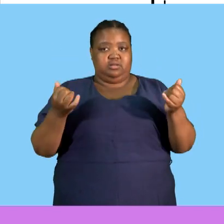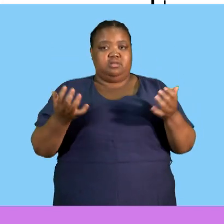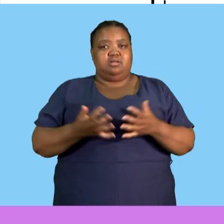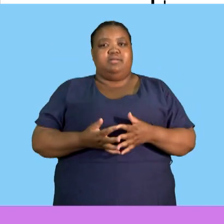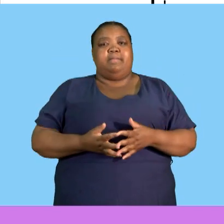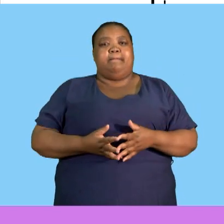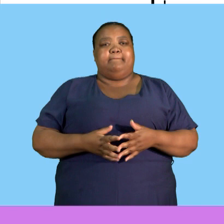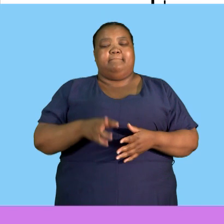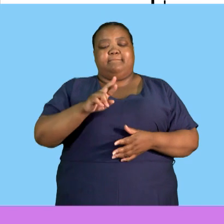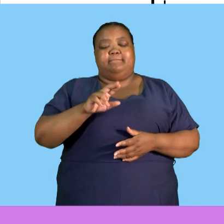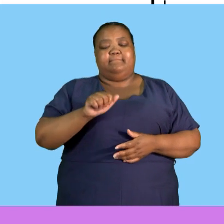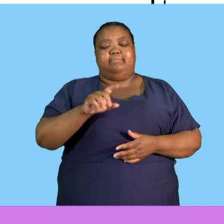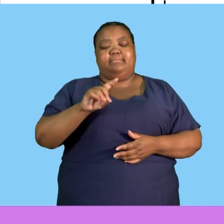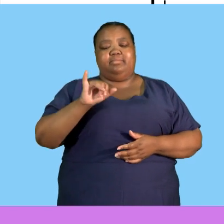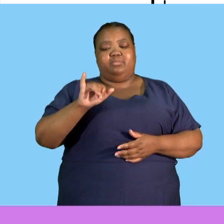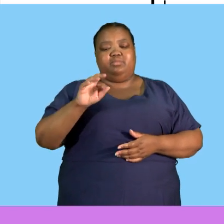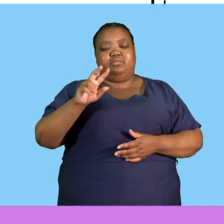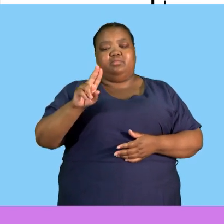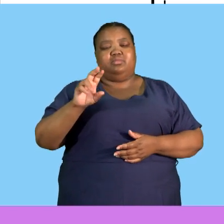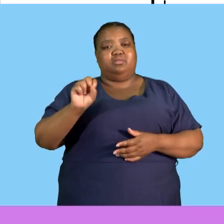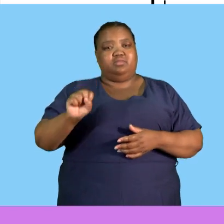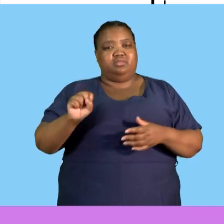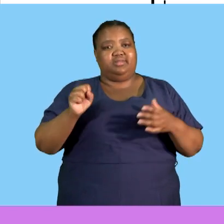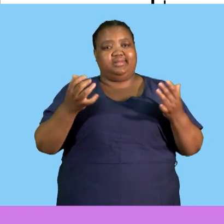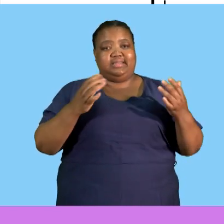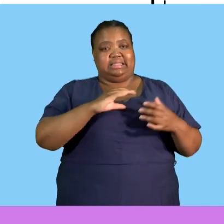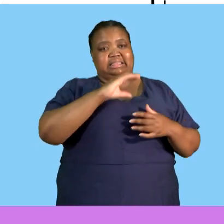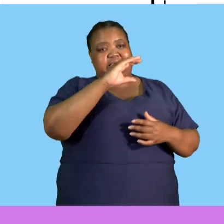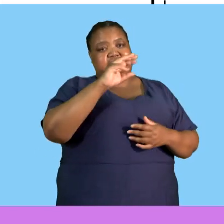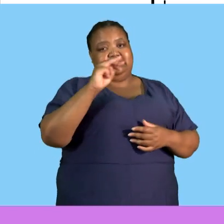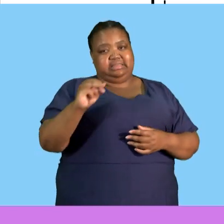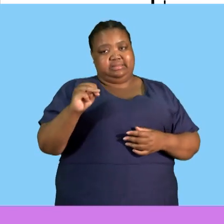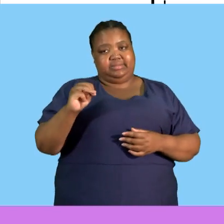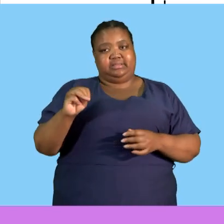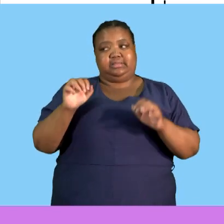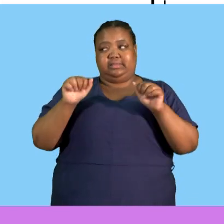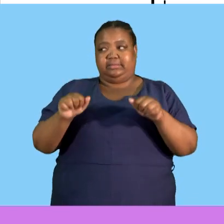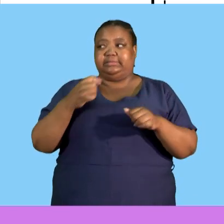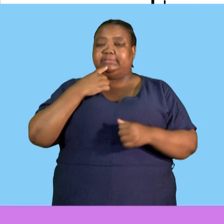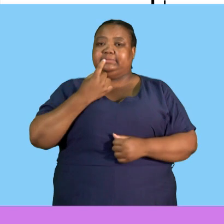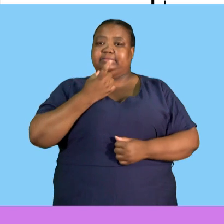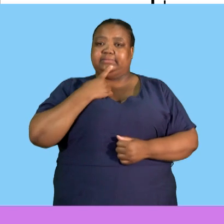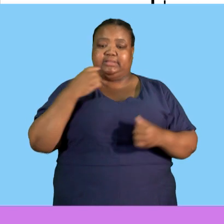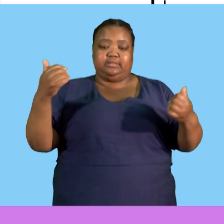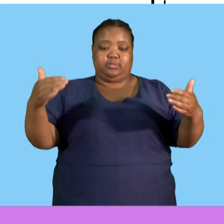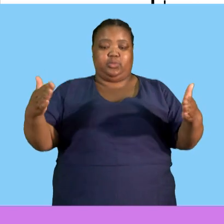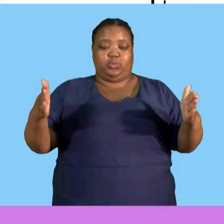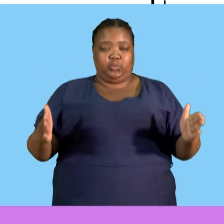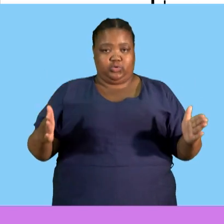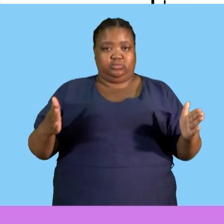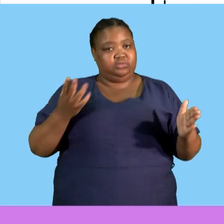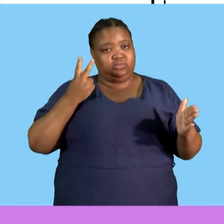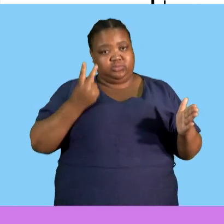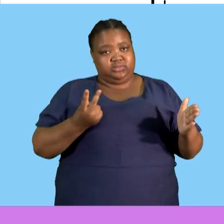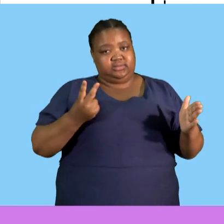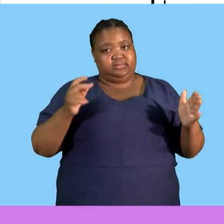not the same. Guys, if you look, the radius of the cylindrical rail is indicated in centimeters, right? But when we